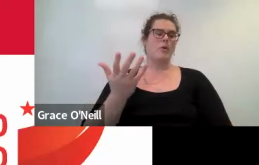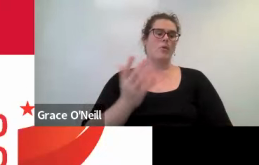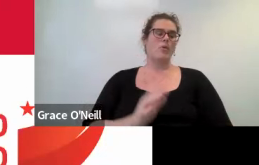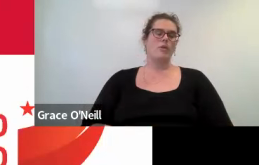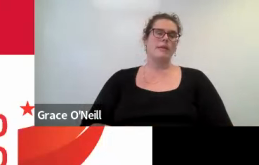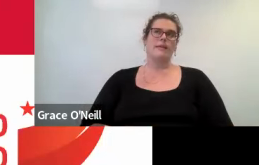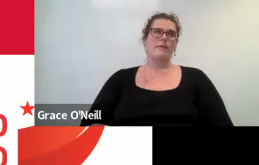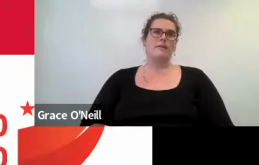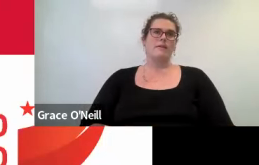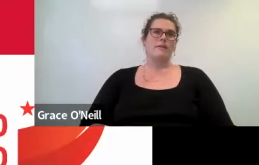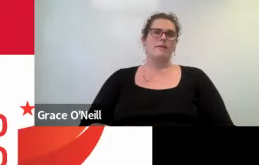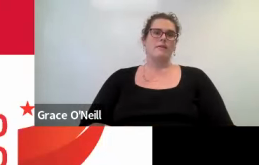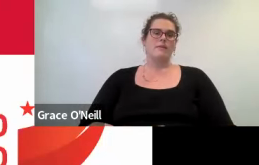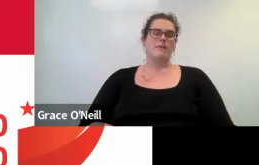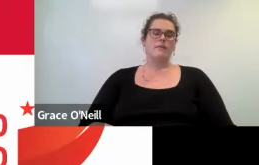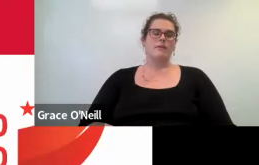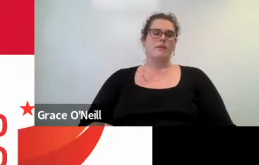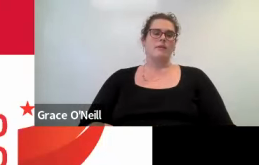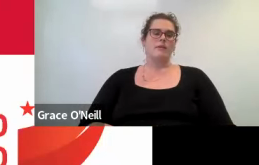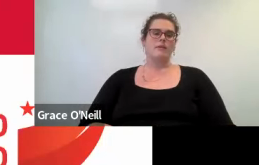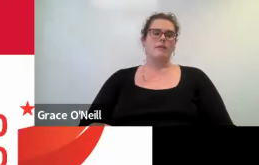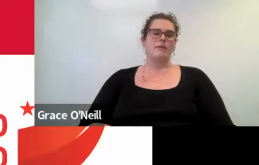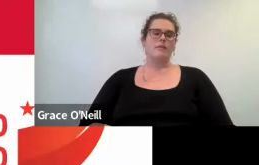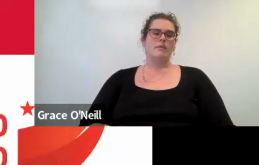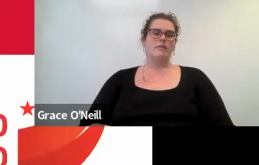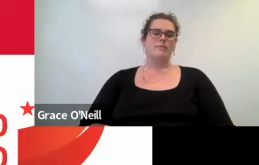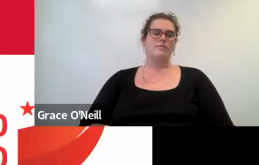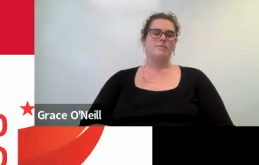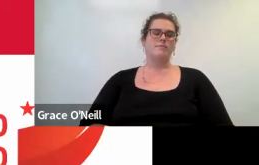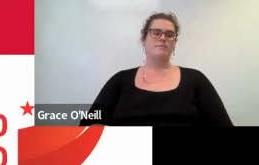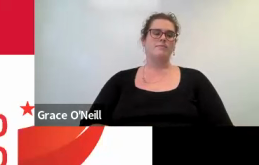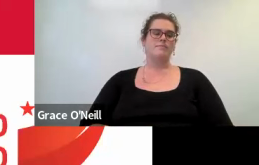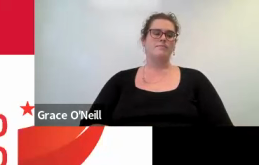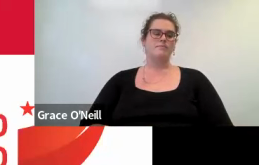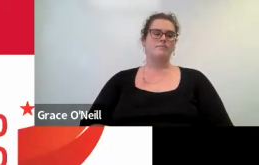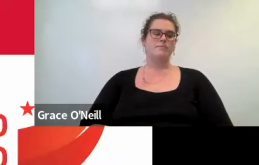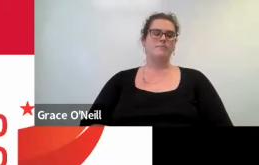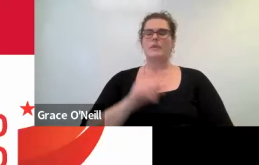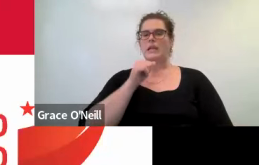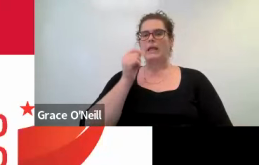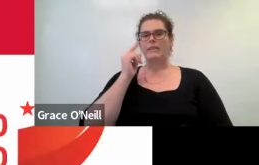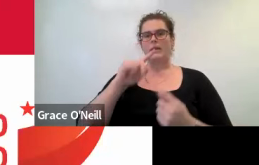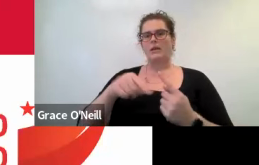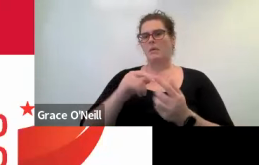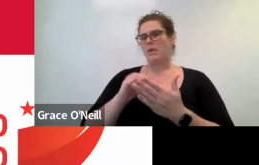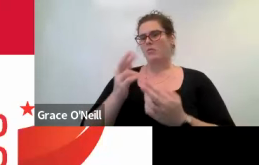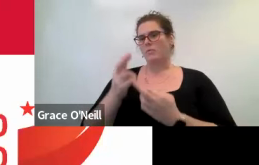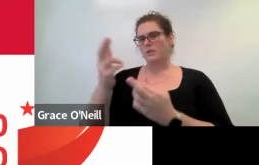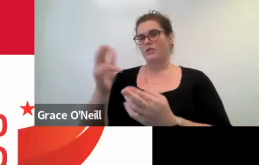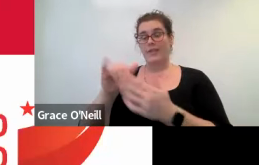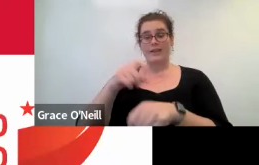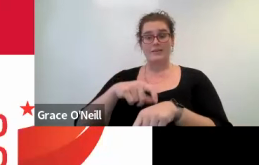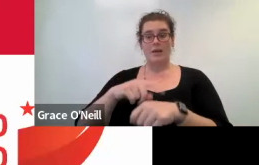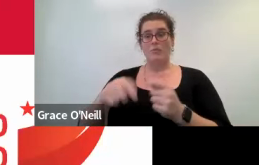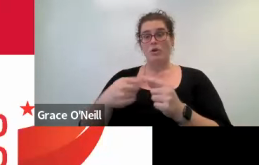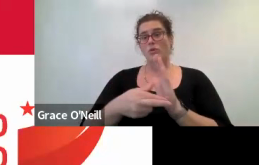I didn't take offense to this recommendation, because at the time when we reviewed this with our vendor, I